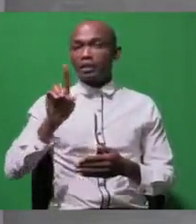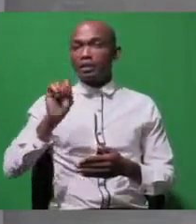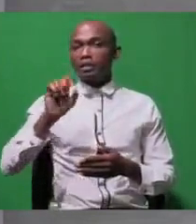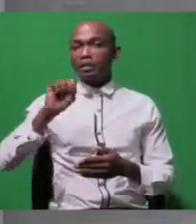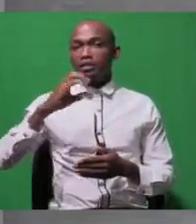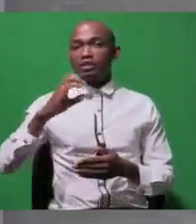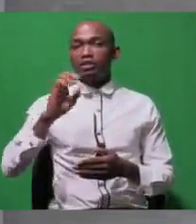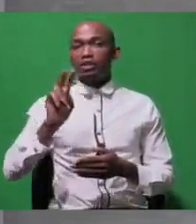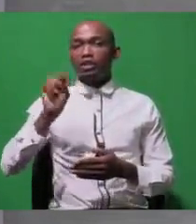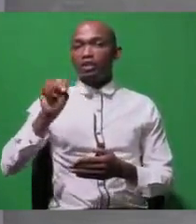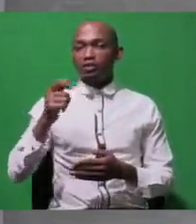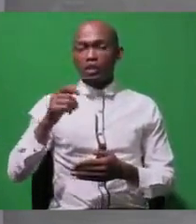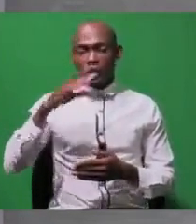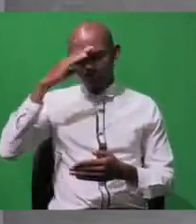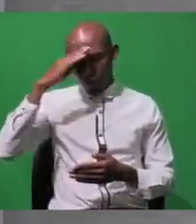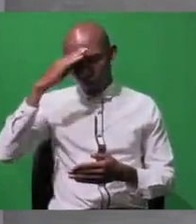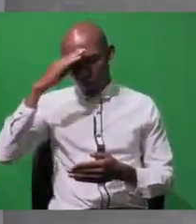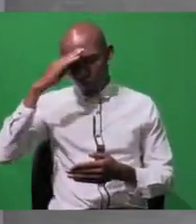I think that